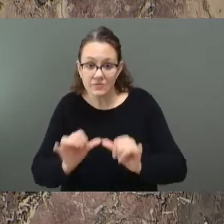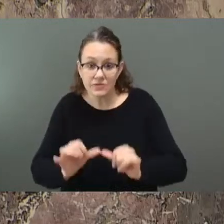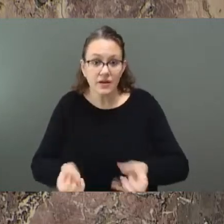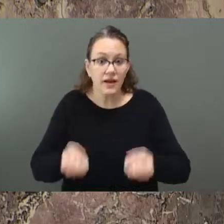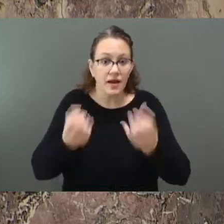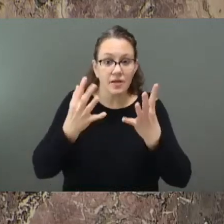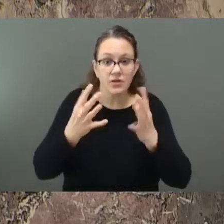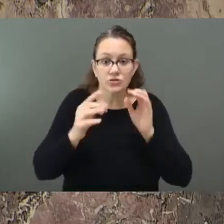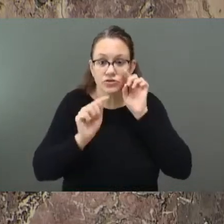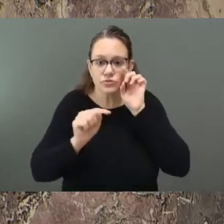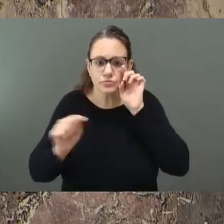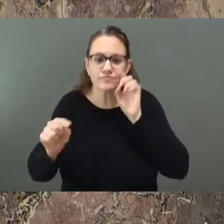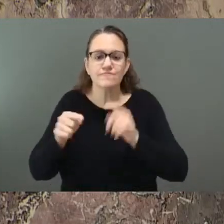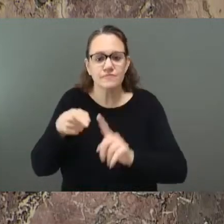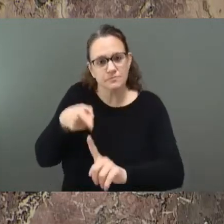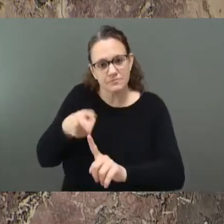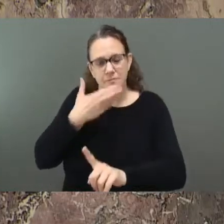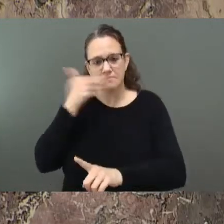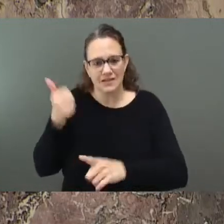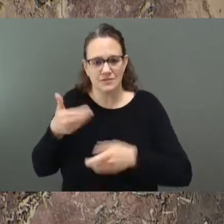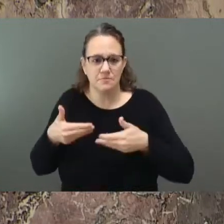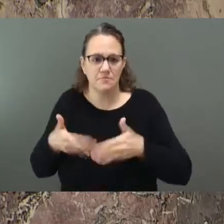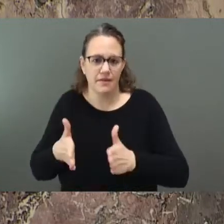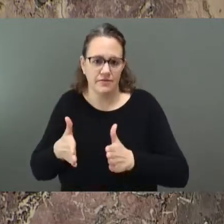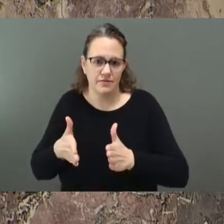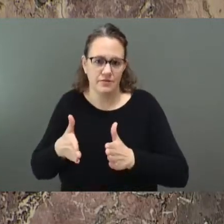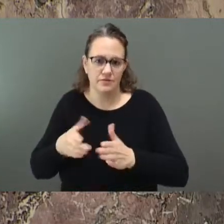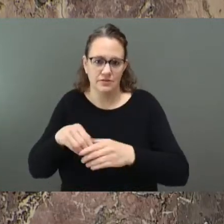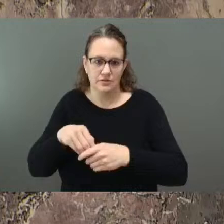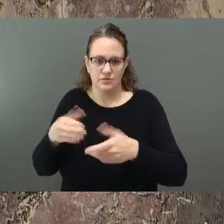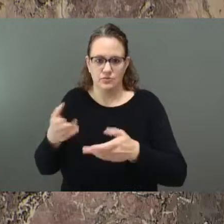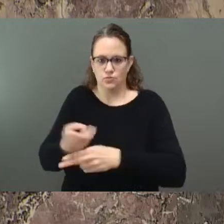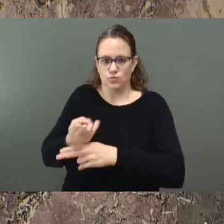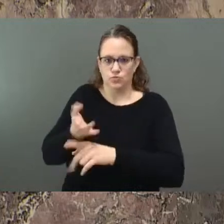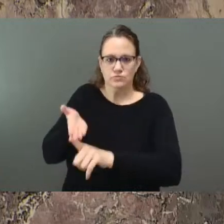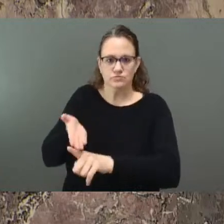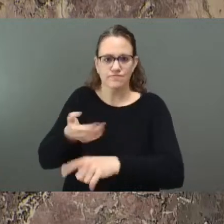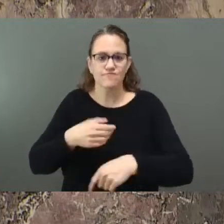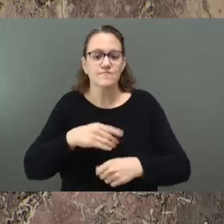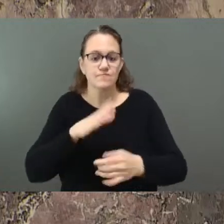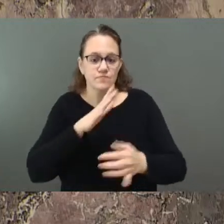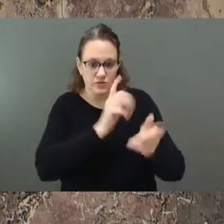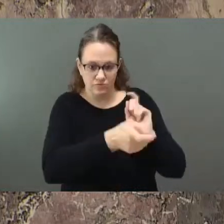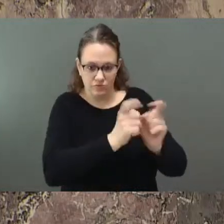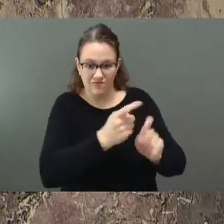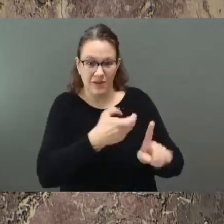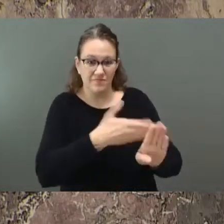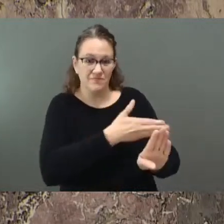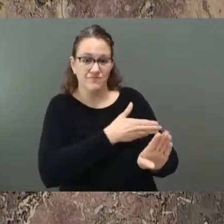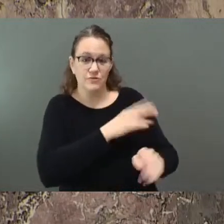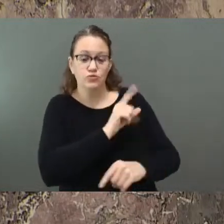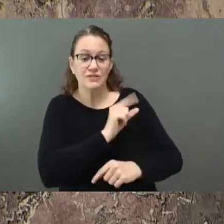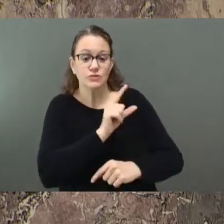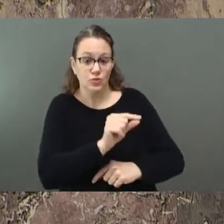more. The expected upward revisions of pre-2020 emissions in next year's report would result in a